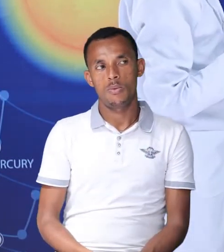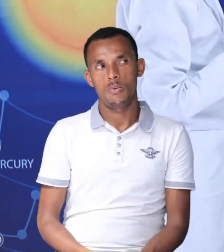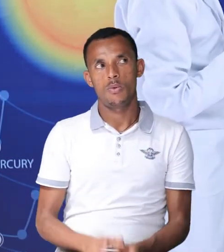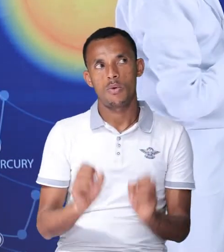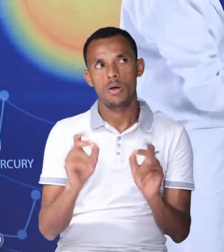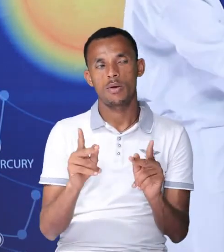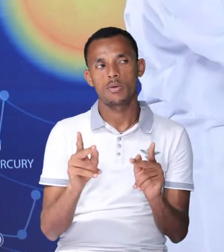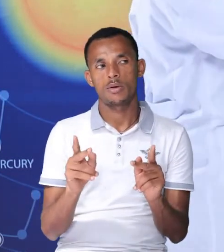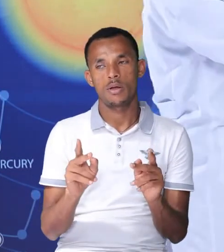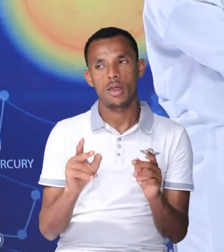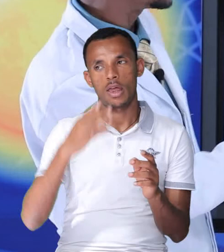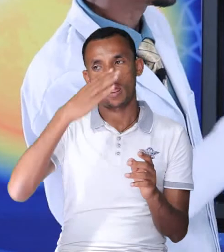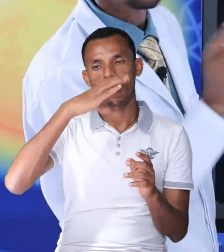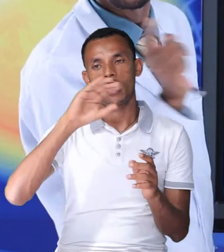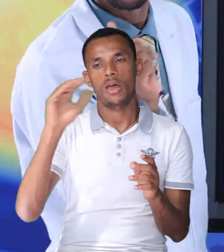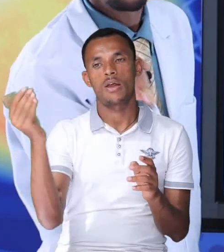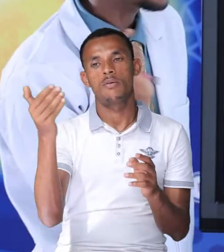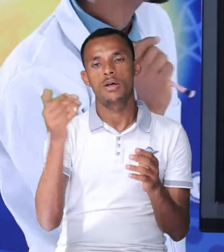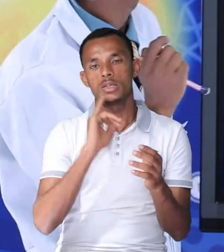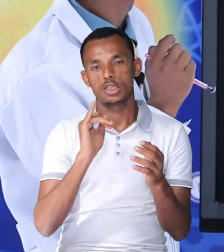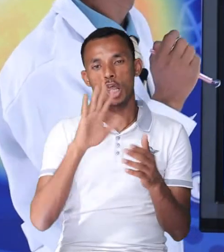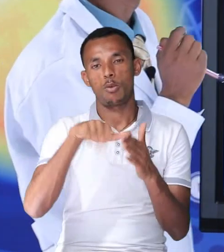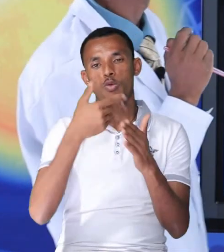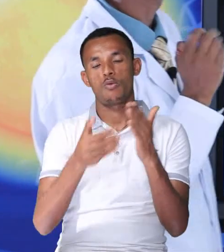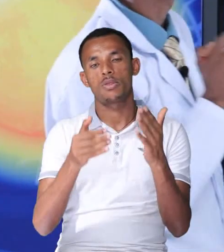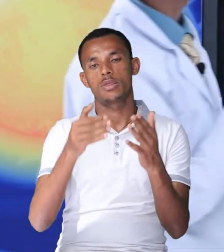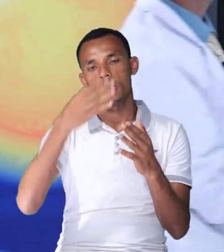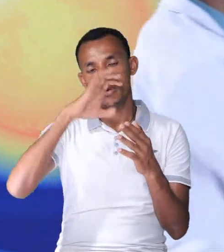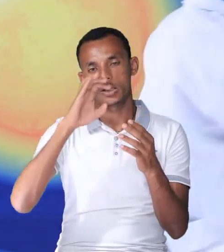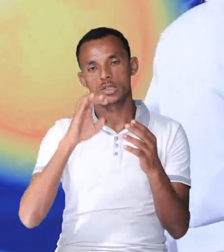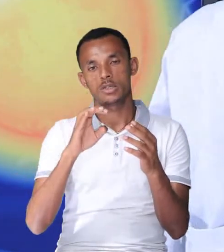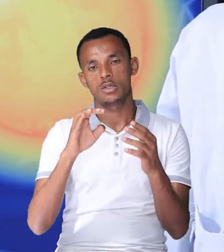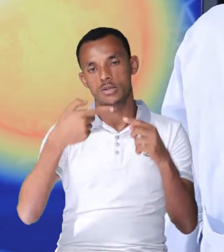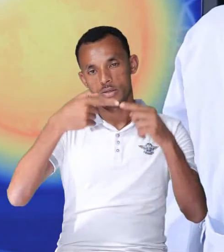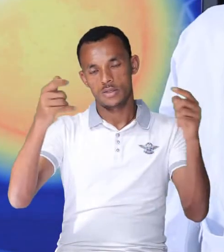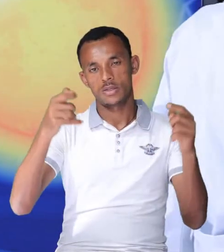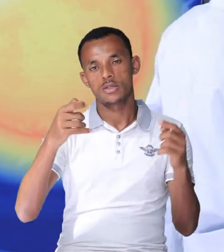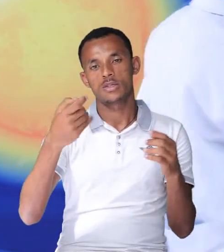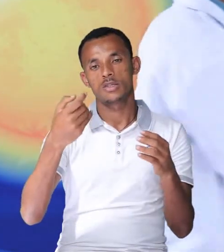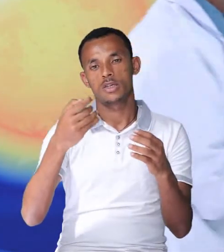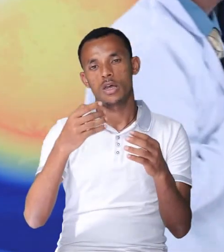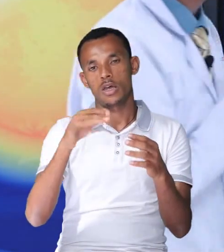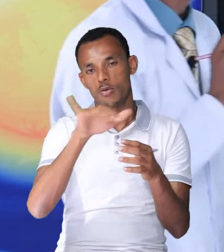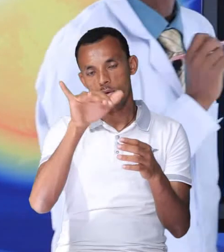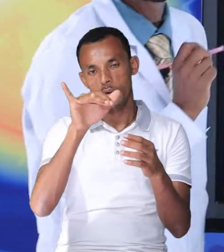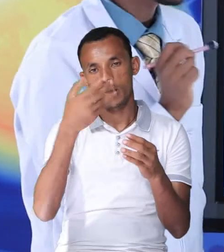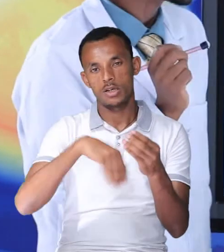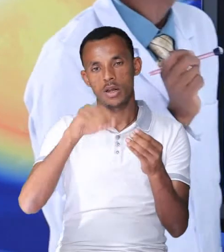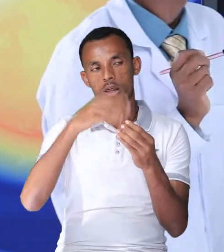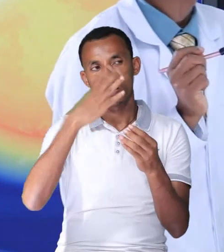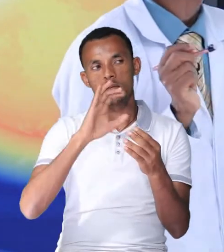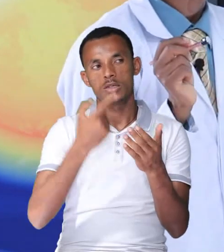Okay. A heating curve is a plot of temperature versus the uniform addition of heat. This can be